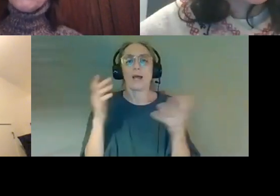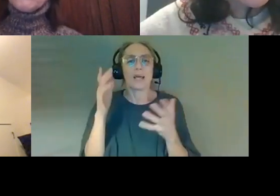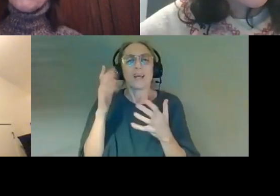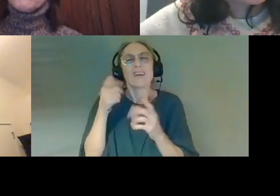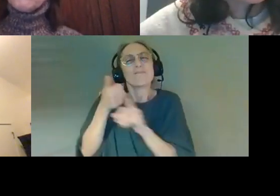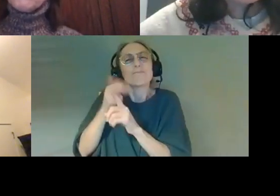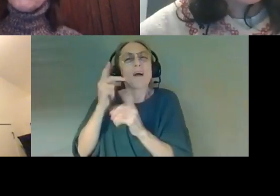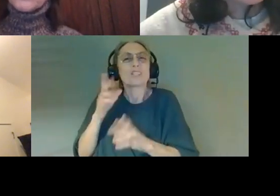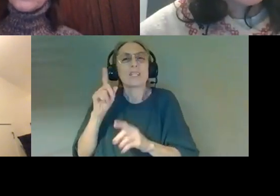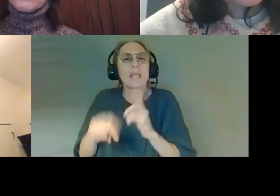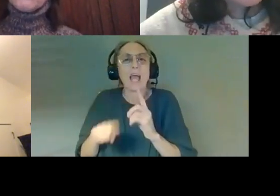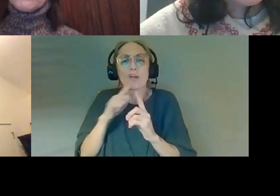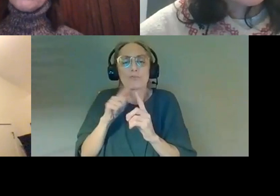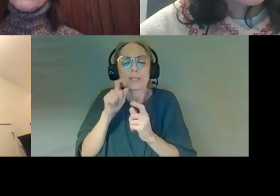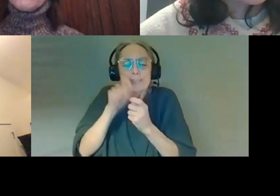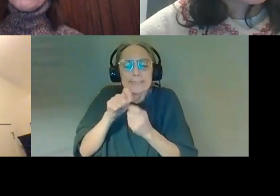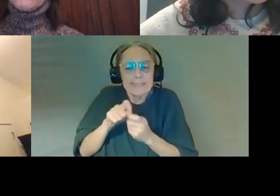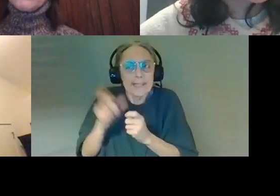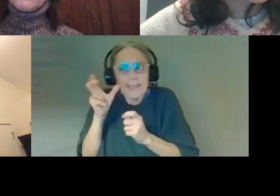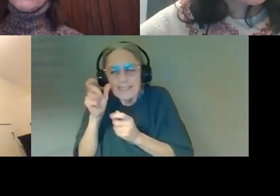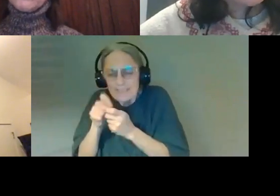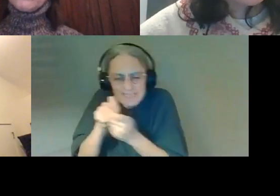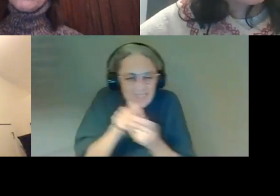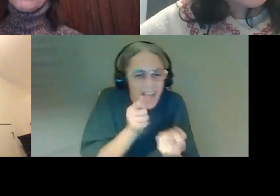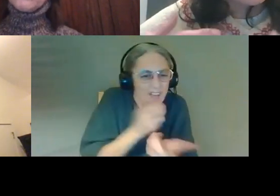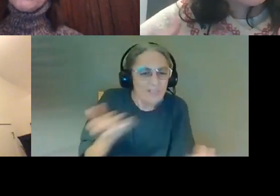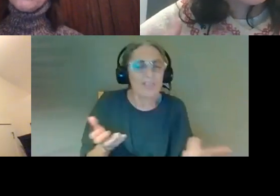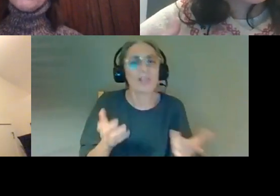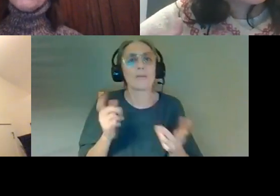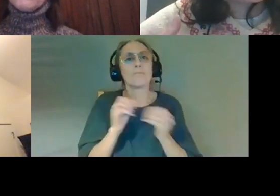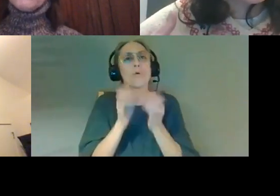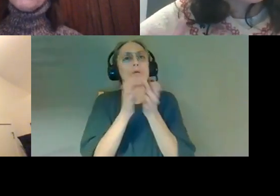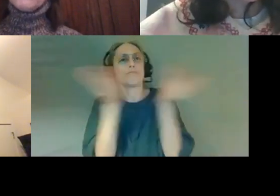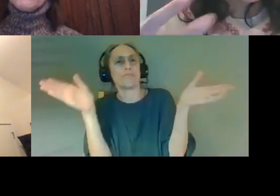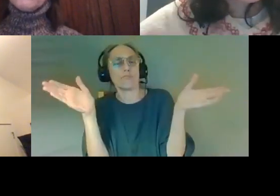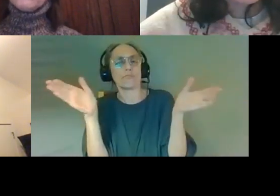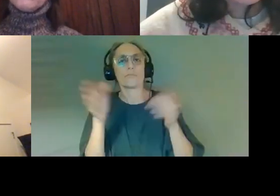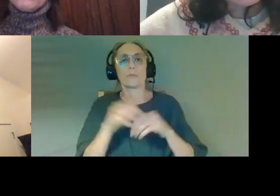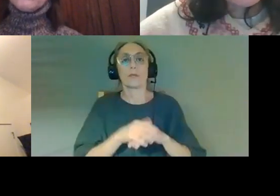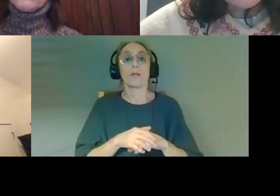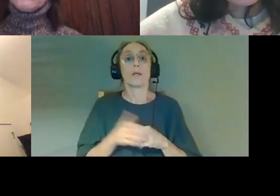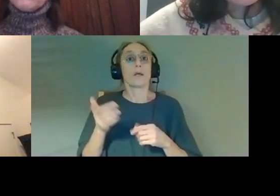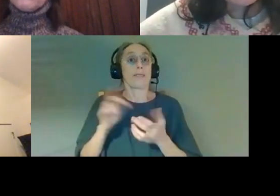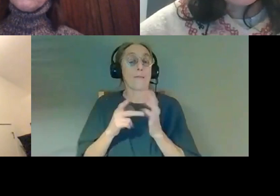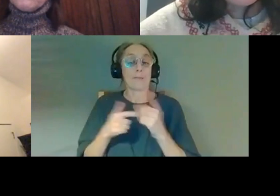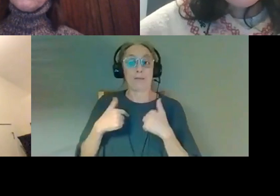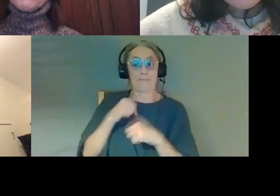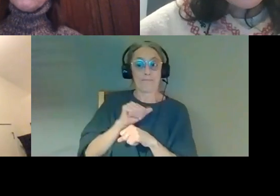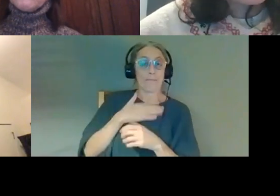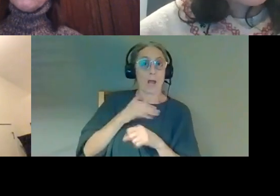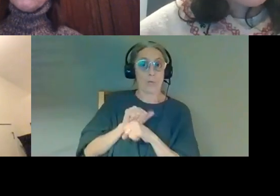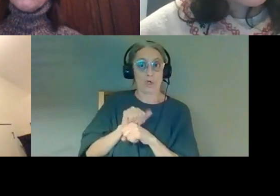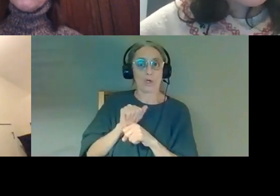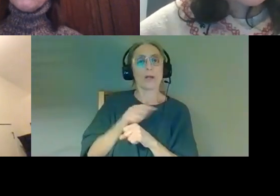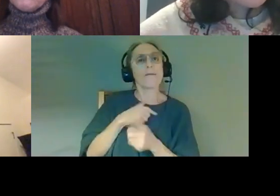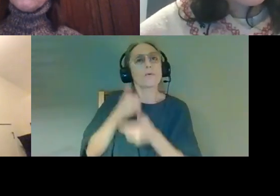things from the community. And I think I definitely see my work trying to contribute to that. So.